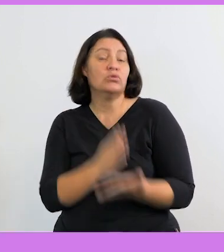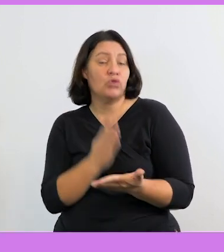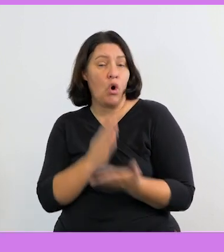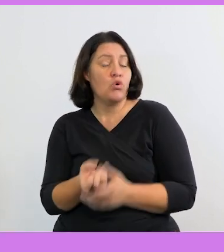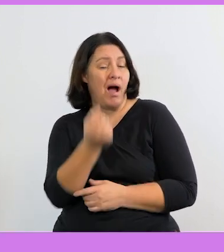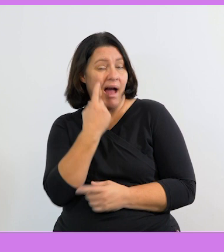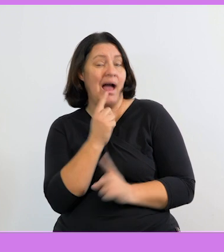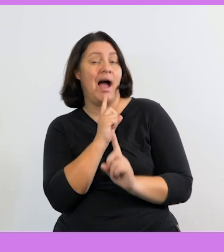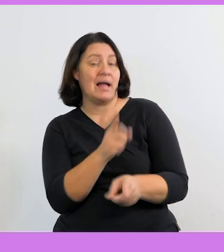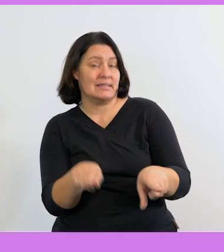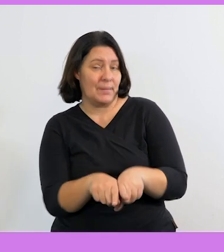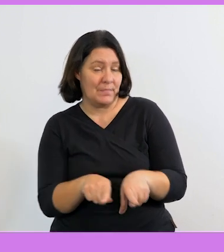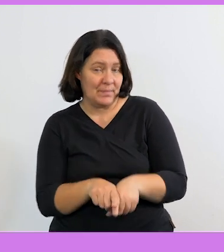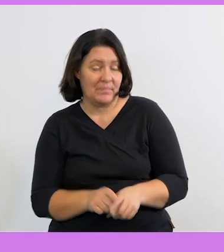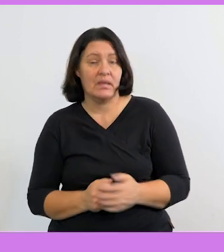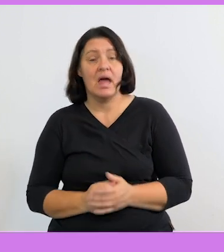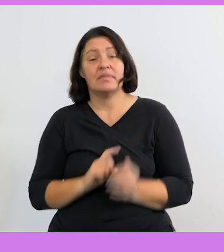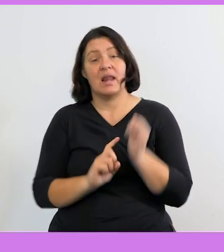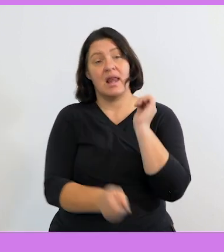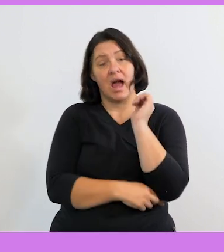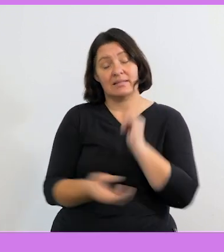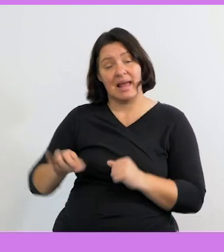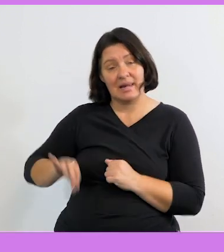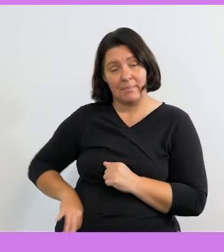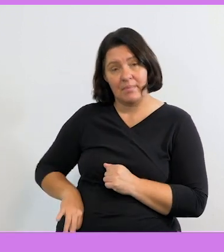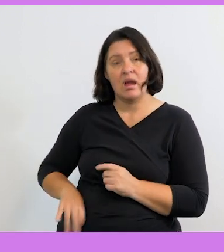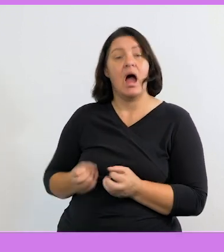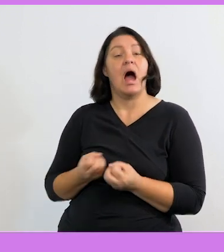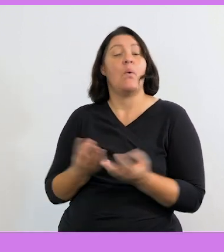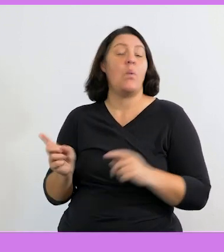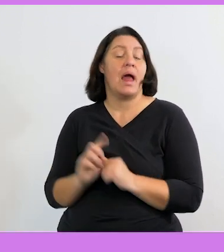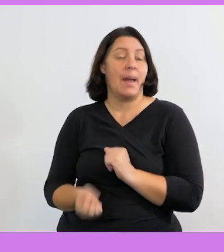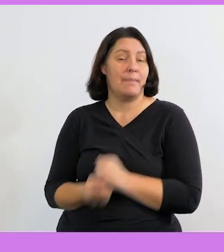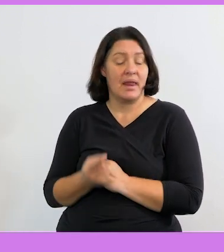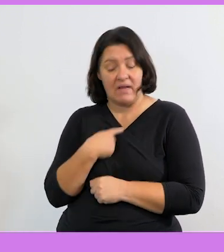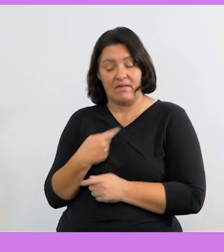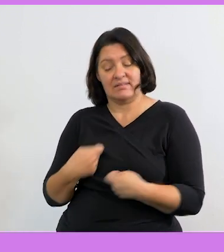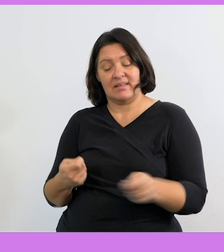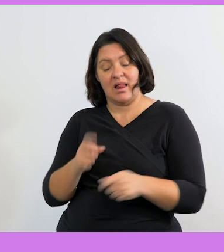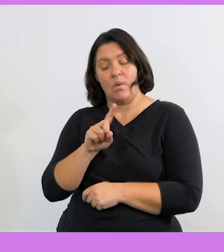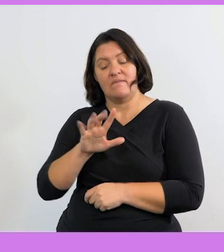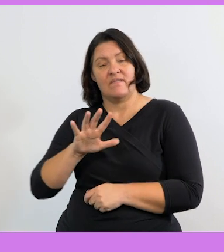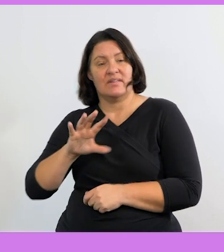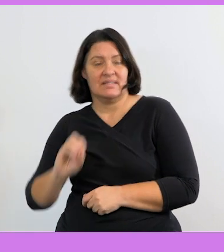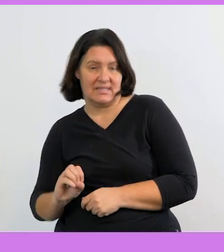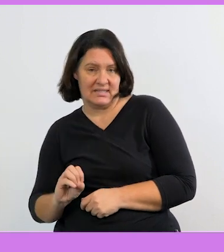make sure you get the same answer. And then lastly here by the income, let's look. What will happen if Luke will